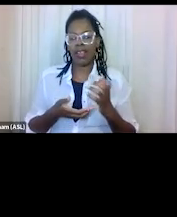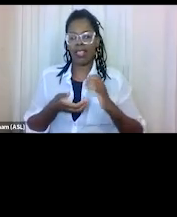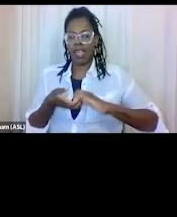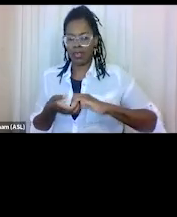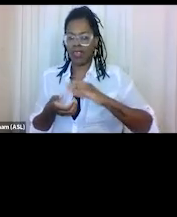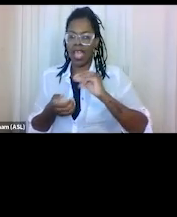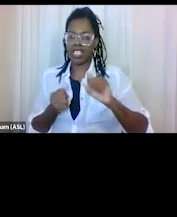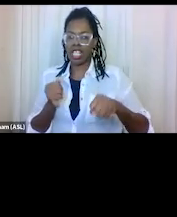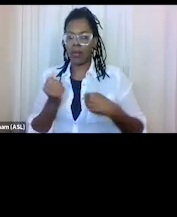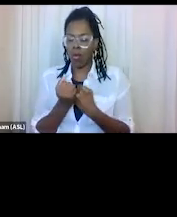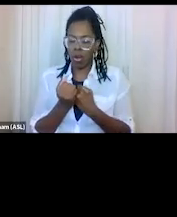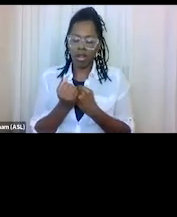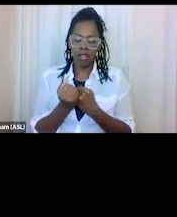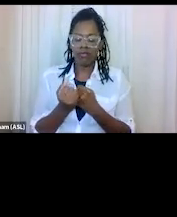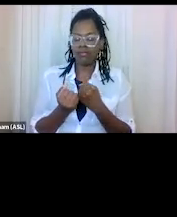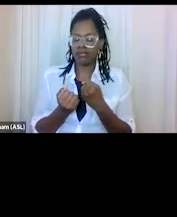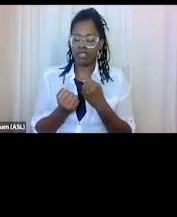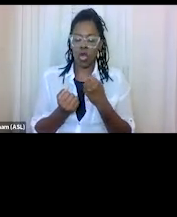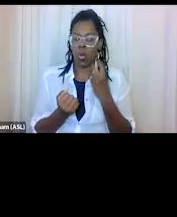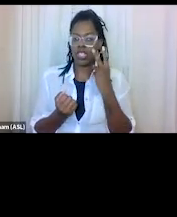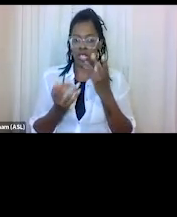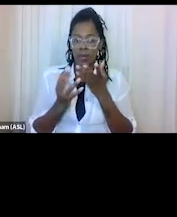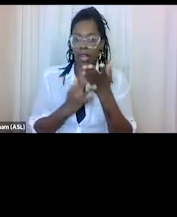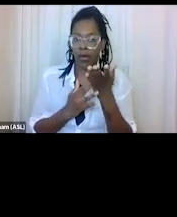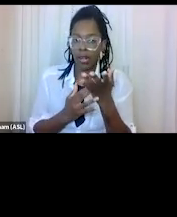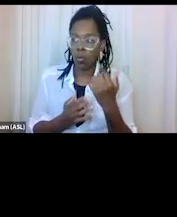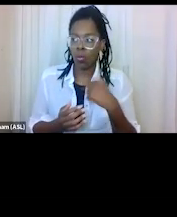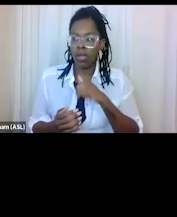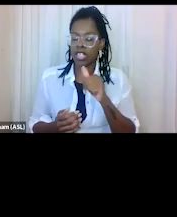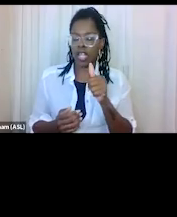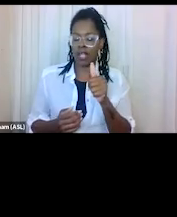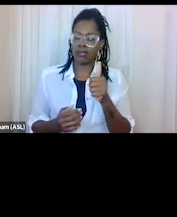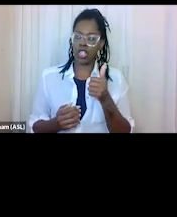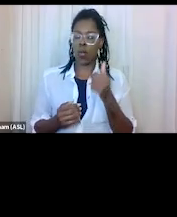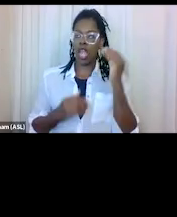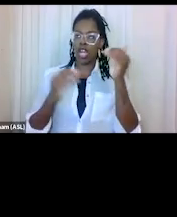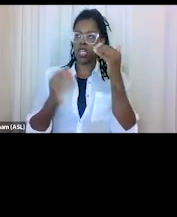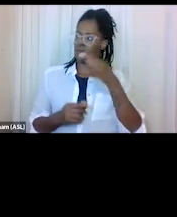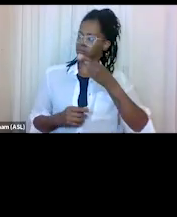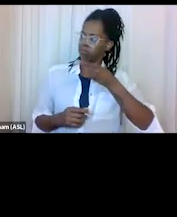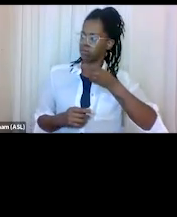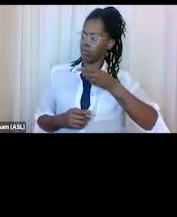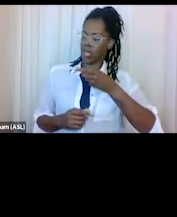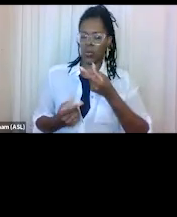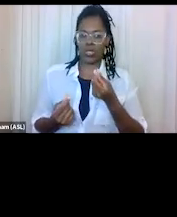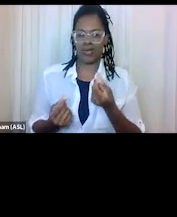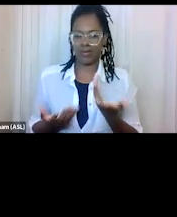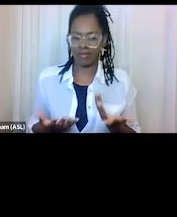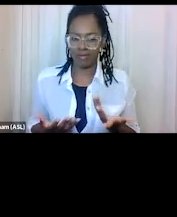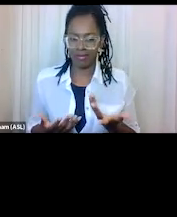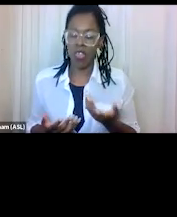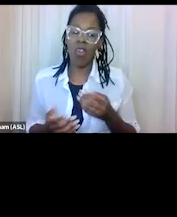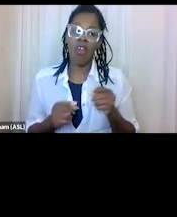supportive, transparent type of way. So we're not just another adult telling them what to do. We also need to leverage